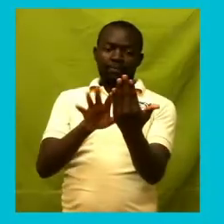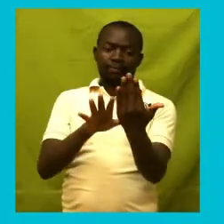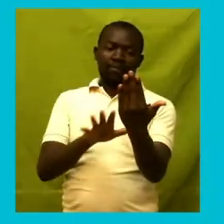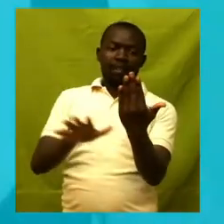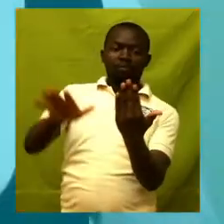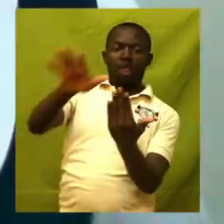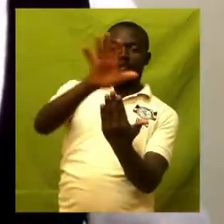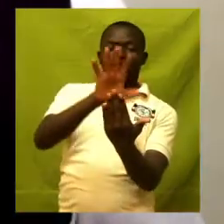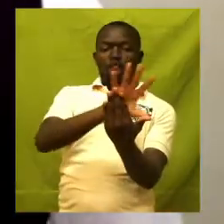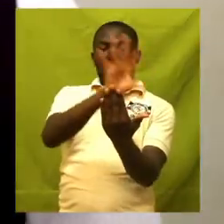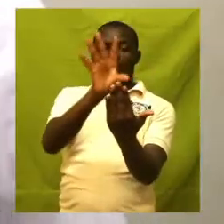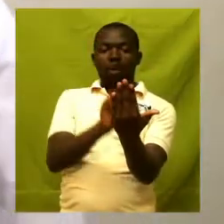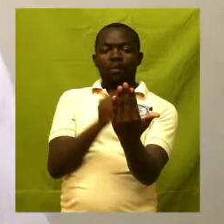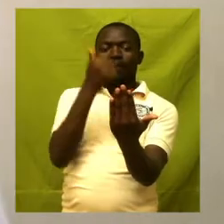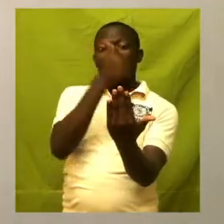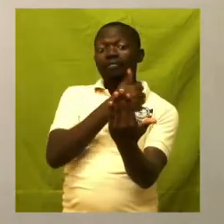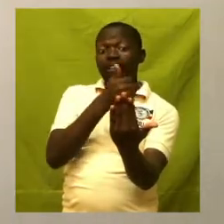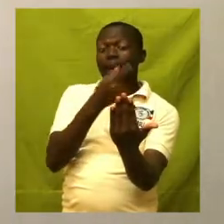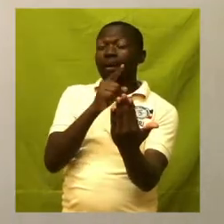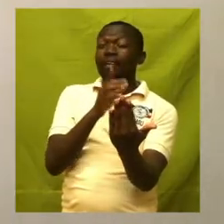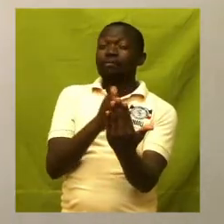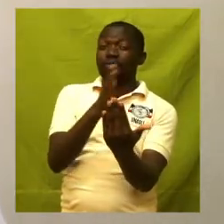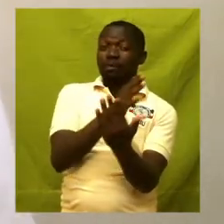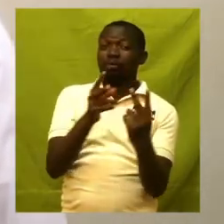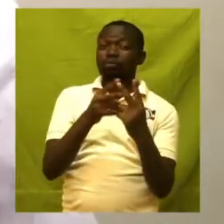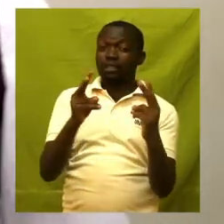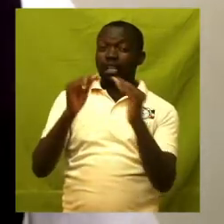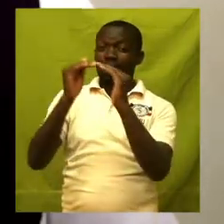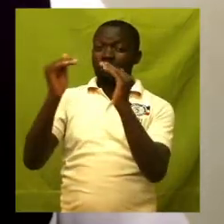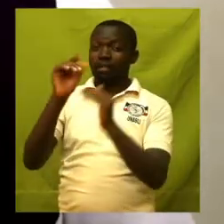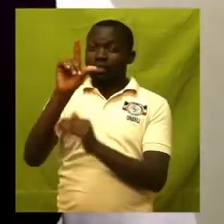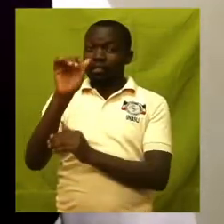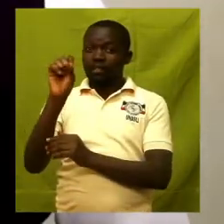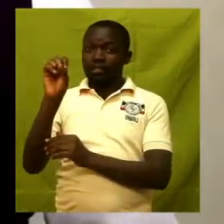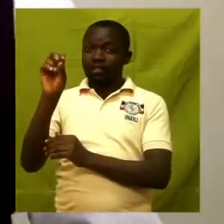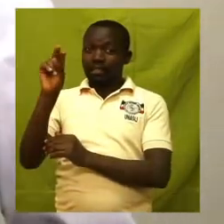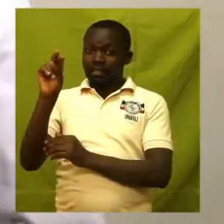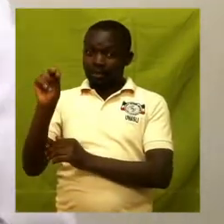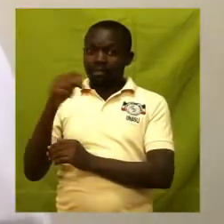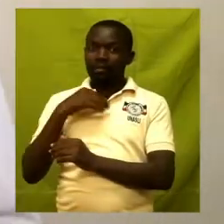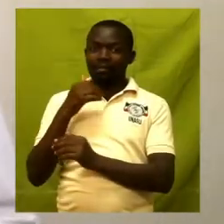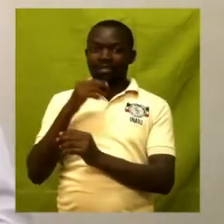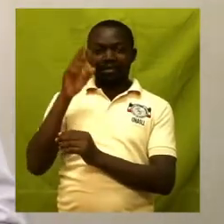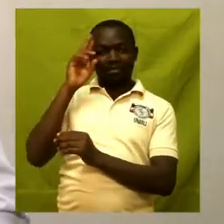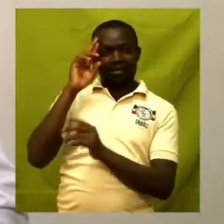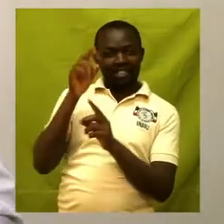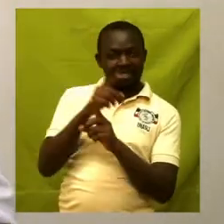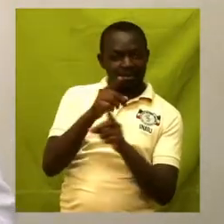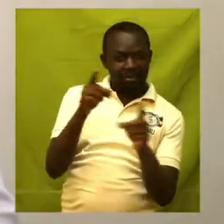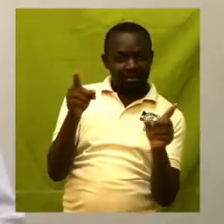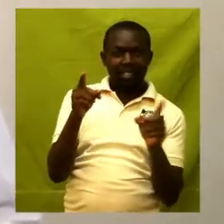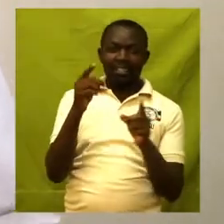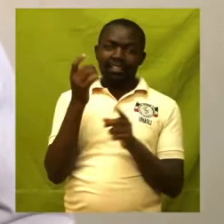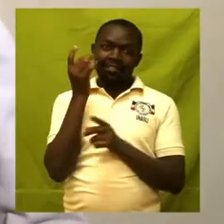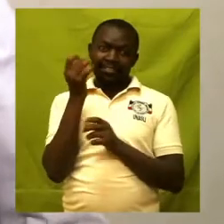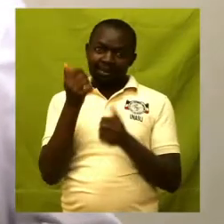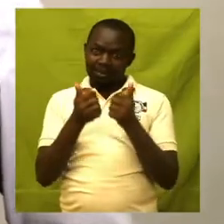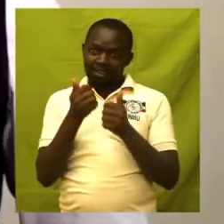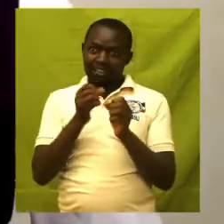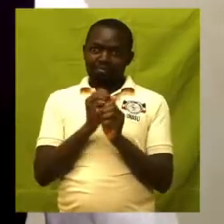Africa. But before we go to the lesson, let me remind you about the deadly disease